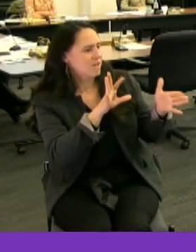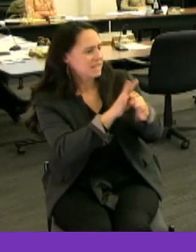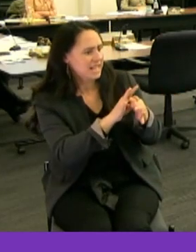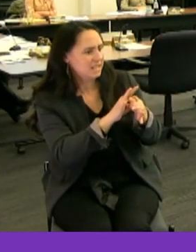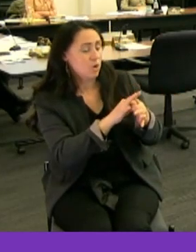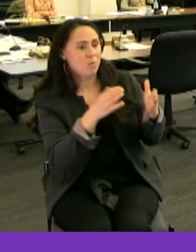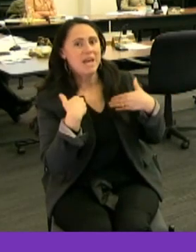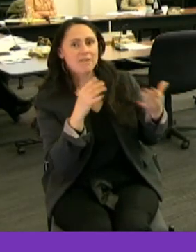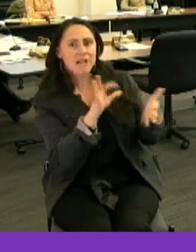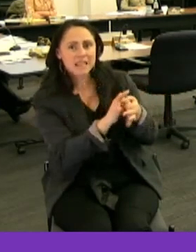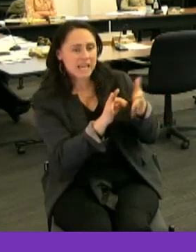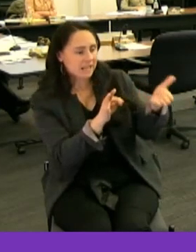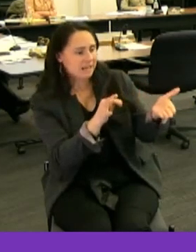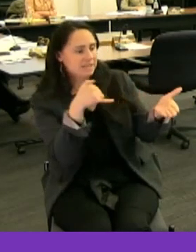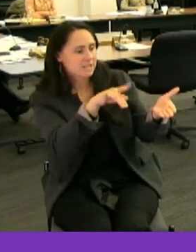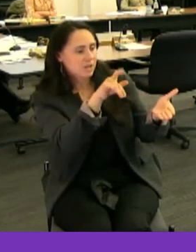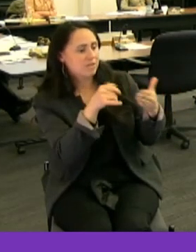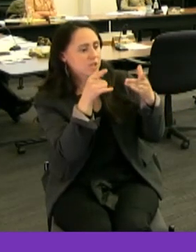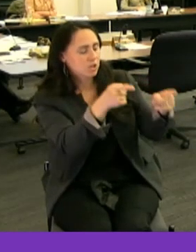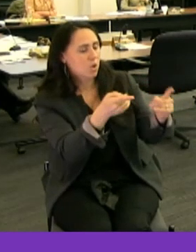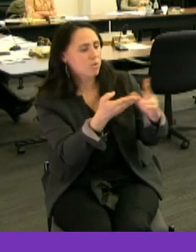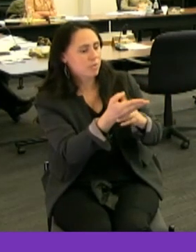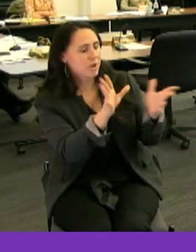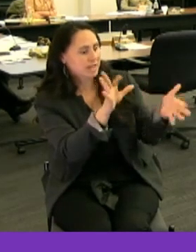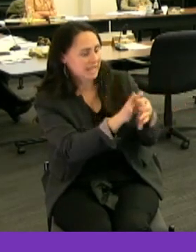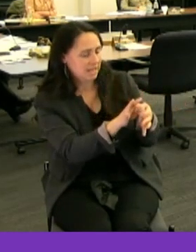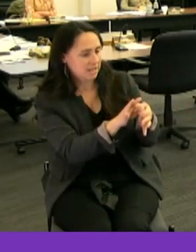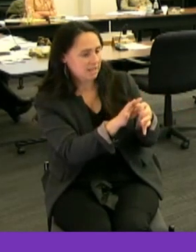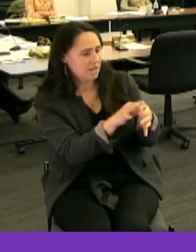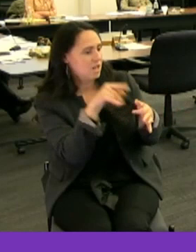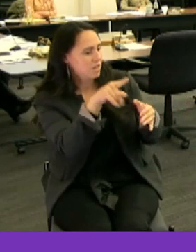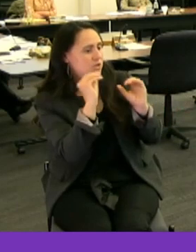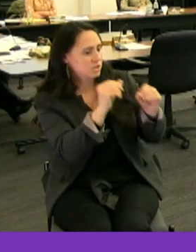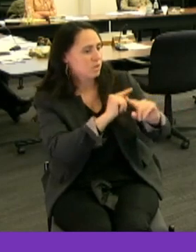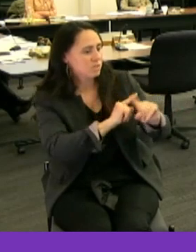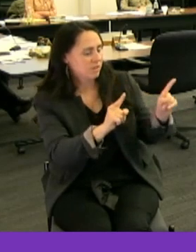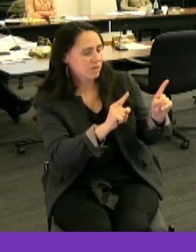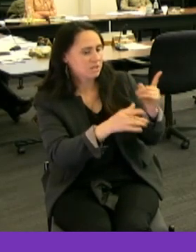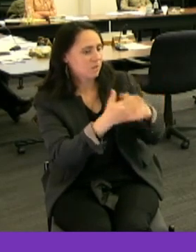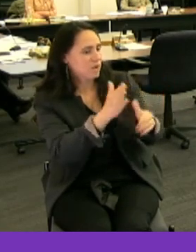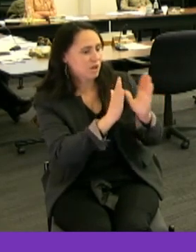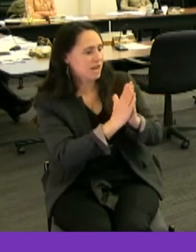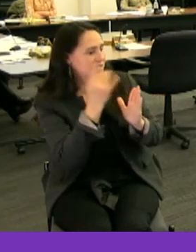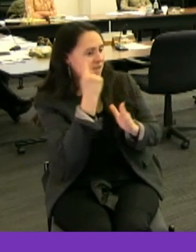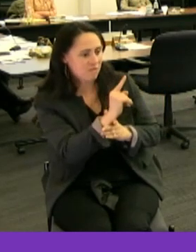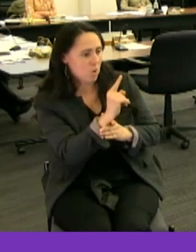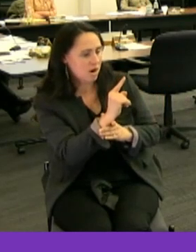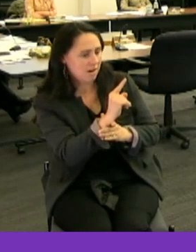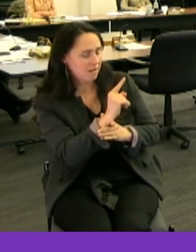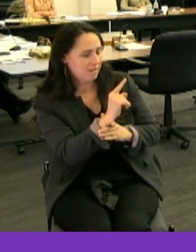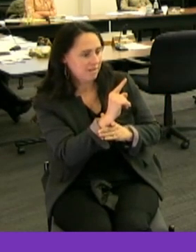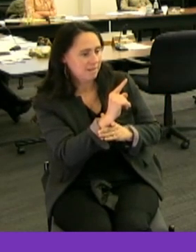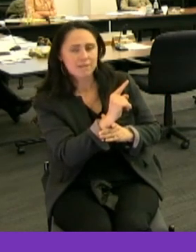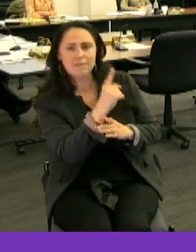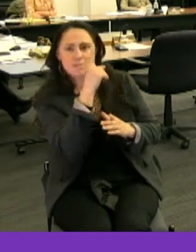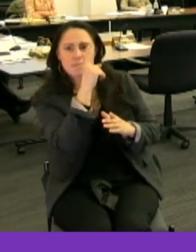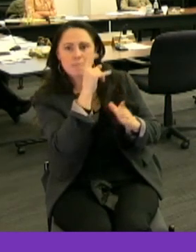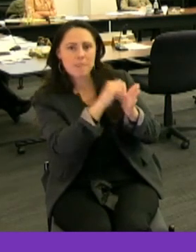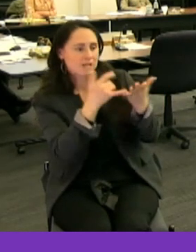there? We have a link. They will still have to go to a link. There's no difference of what you're asking for and what's already being